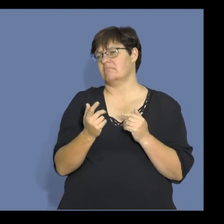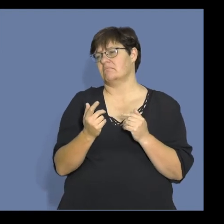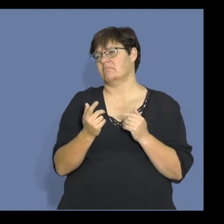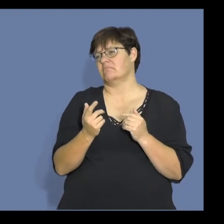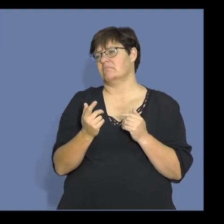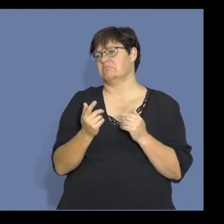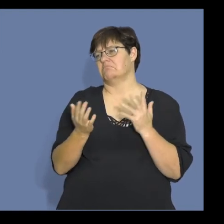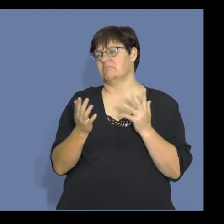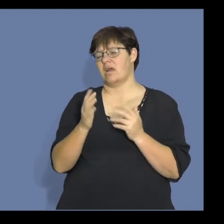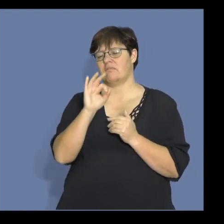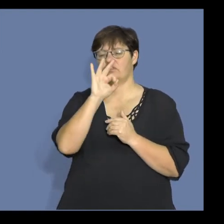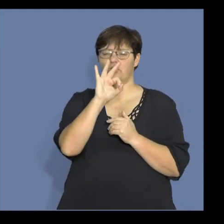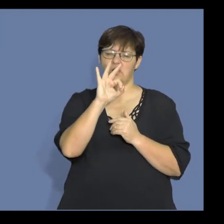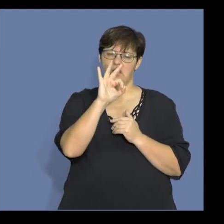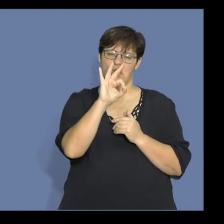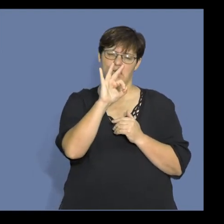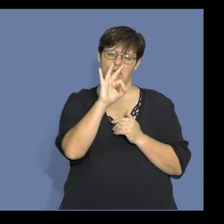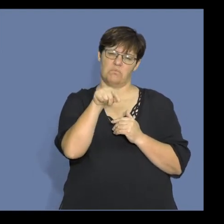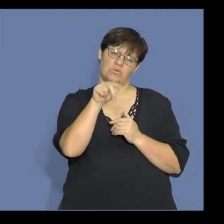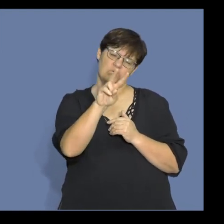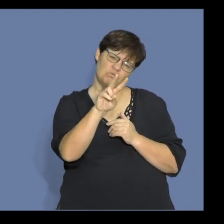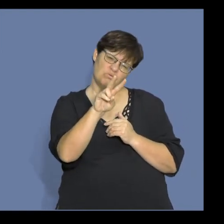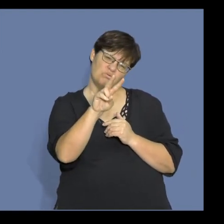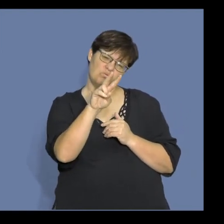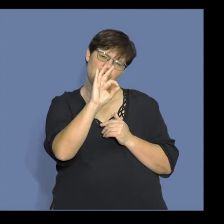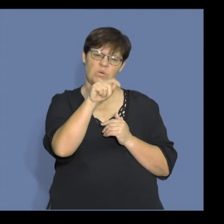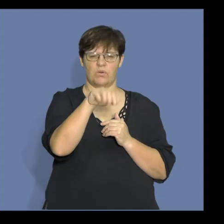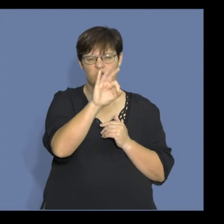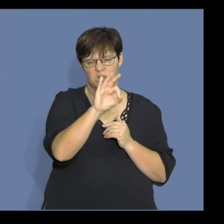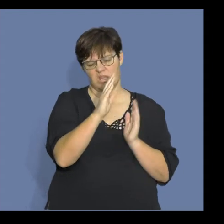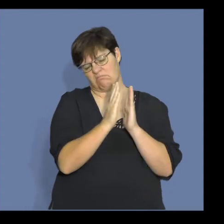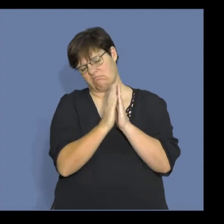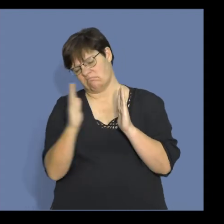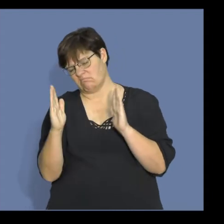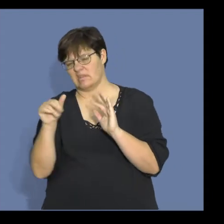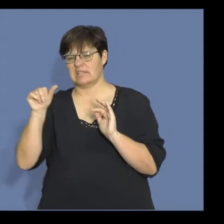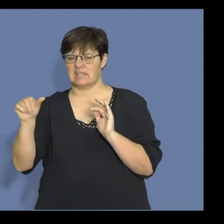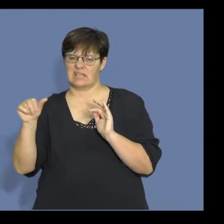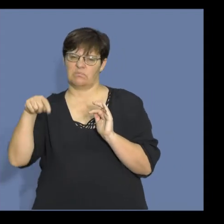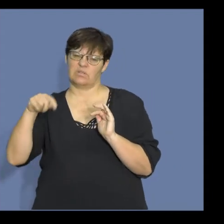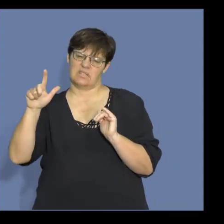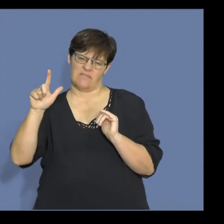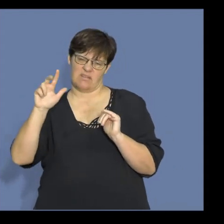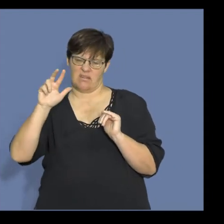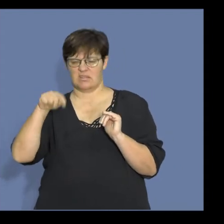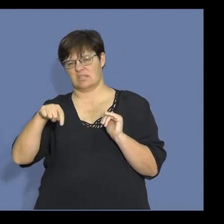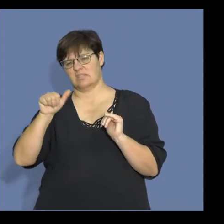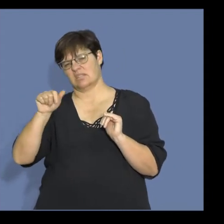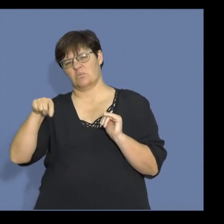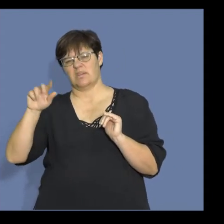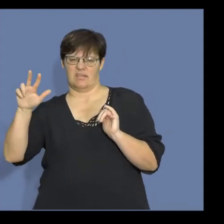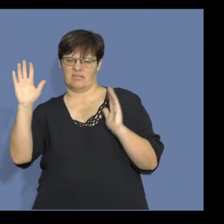just above 3.2 or 3.3 to about 6.7,